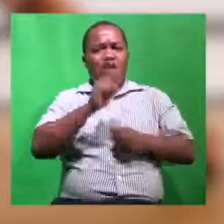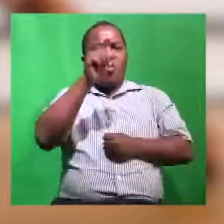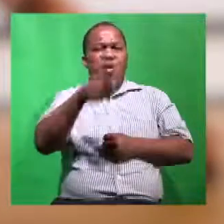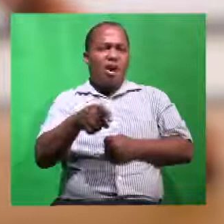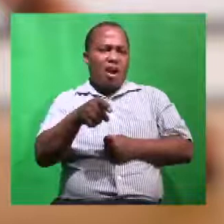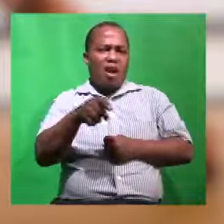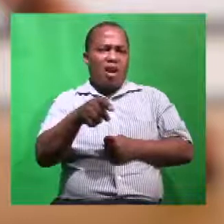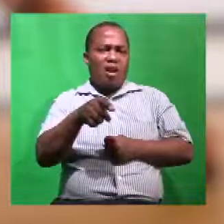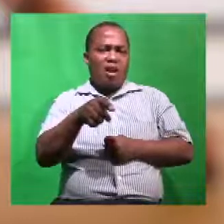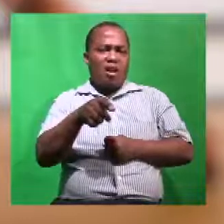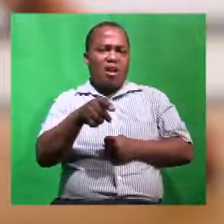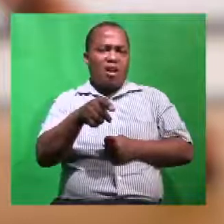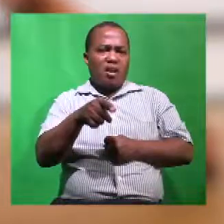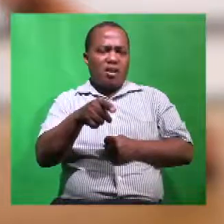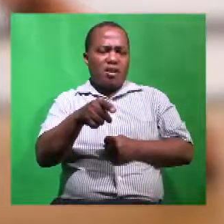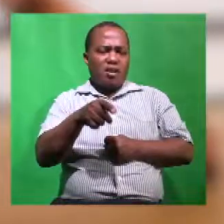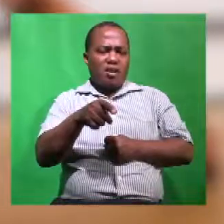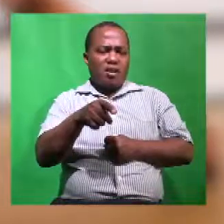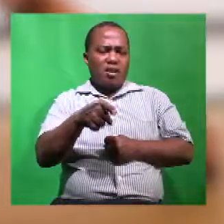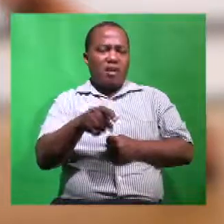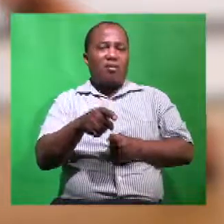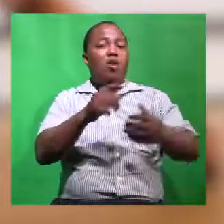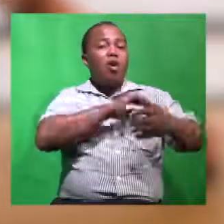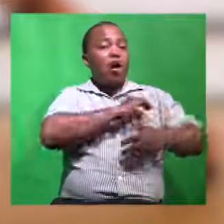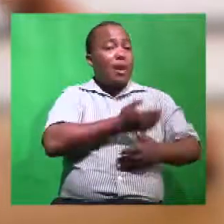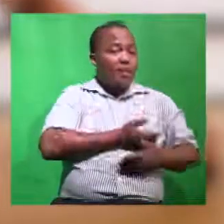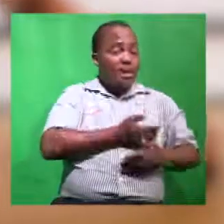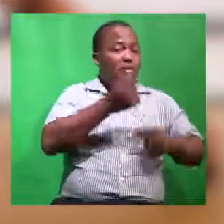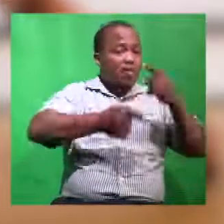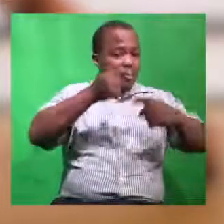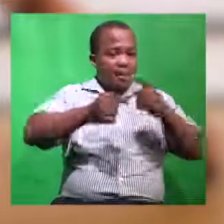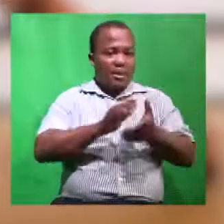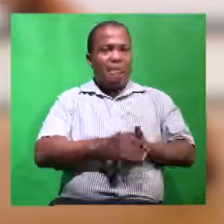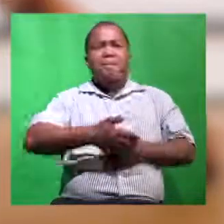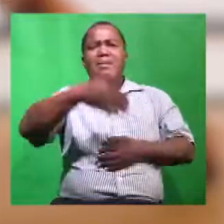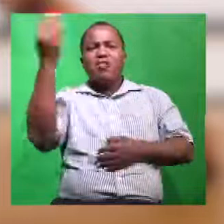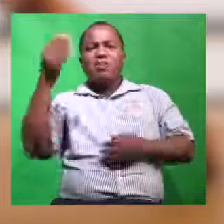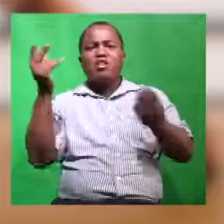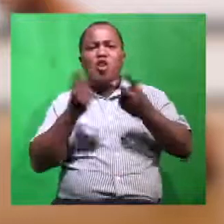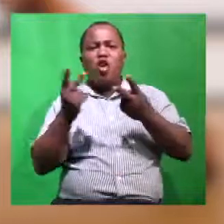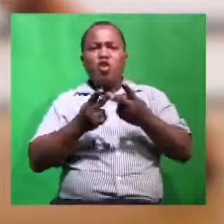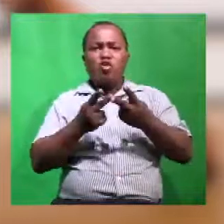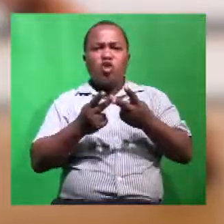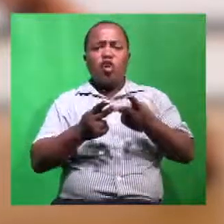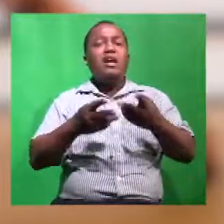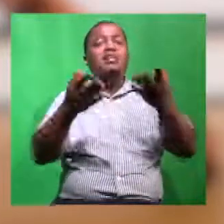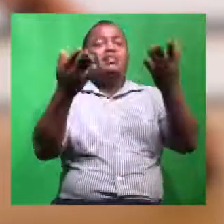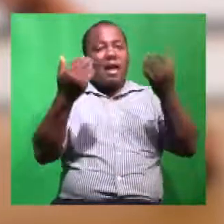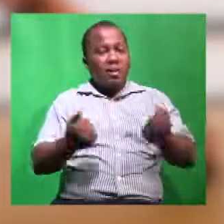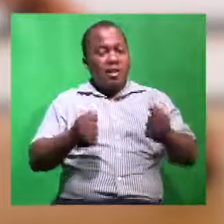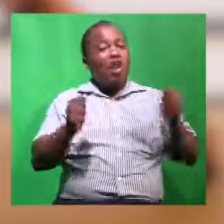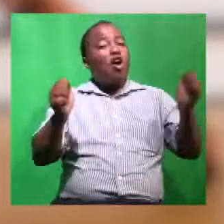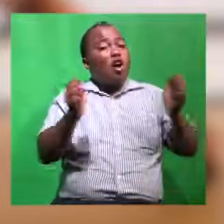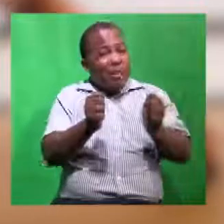where they devastate, they distort the women development. The government also should commit itself